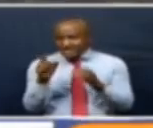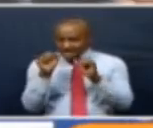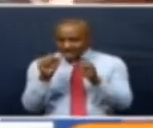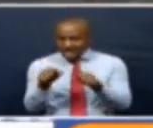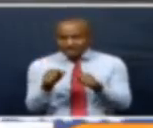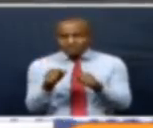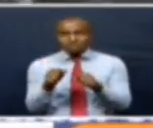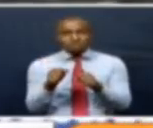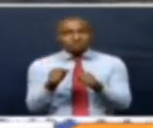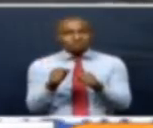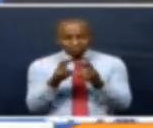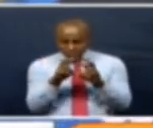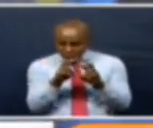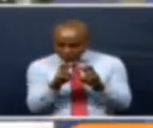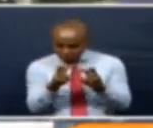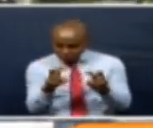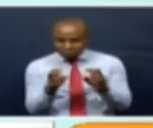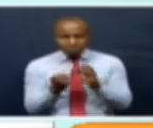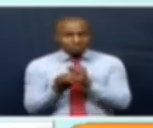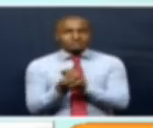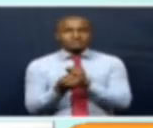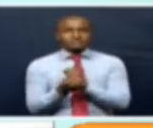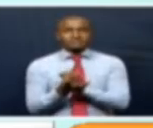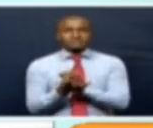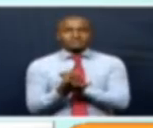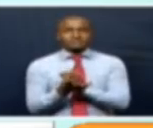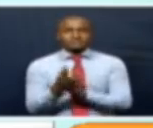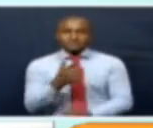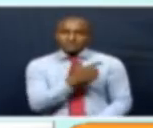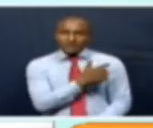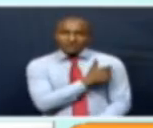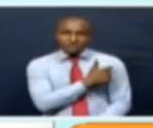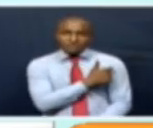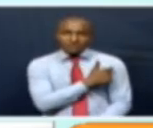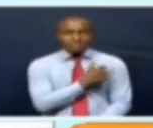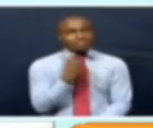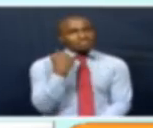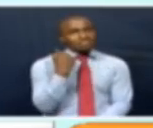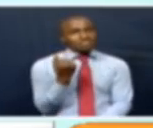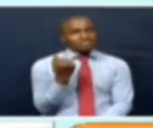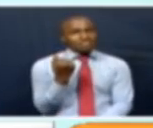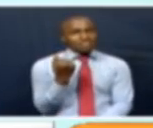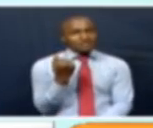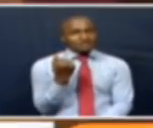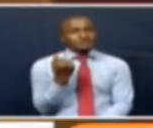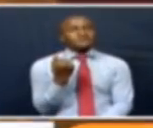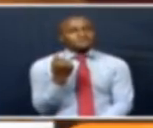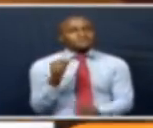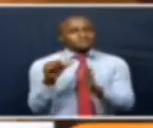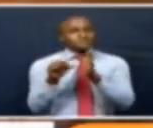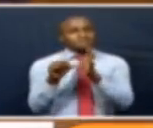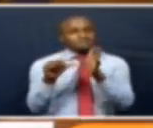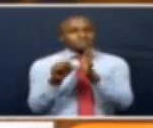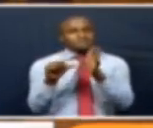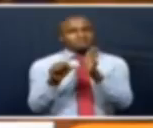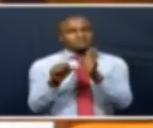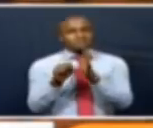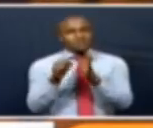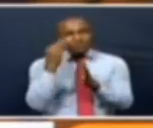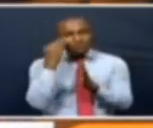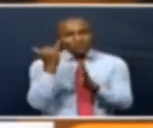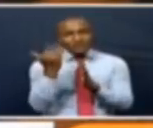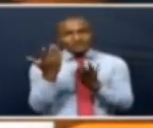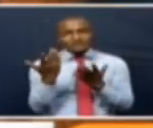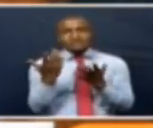give a details of that ready. The hospital has in the recent past been on the spotlight over allegations on